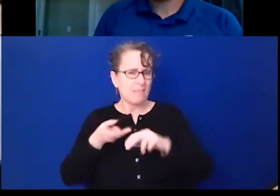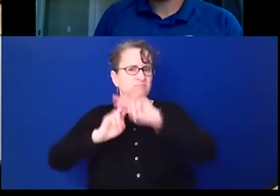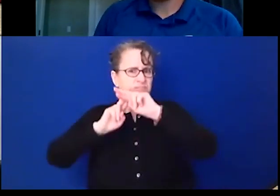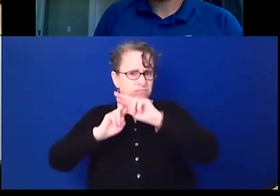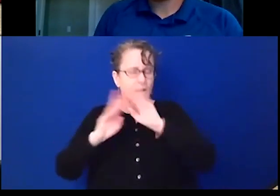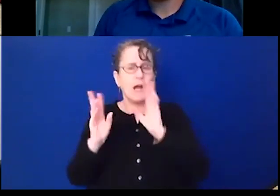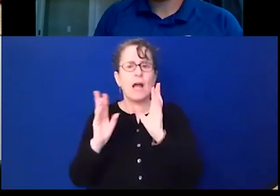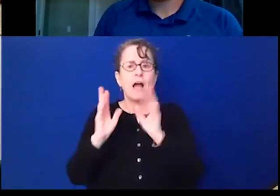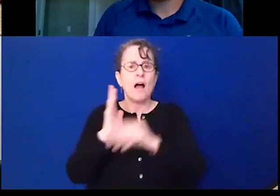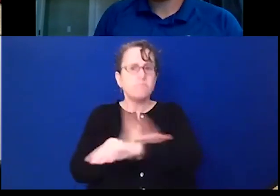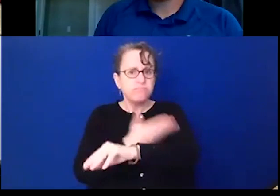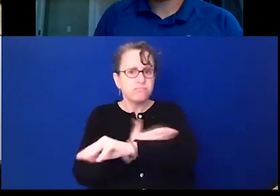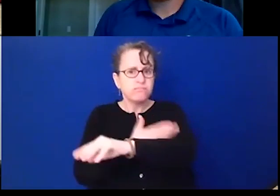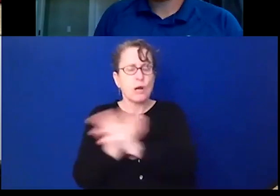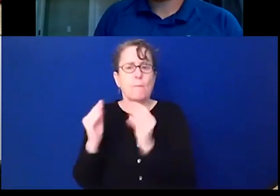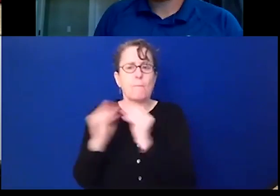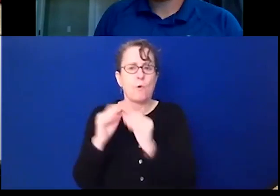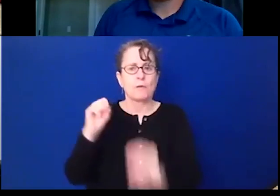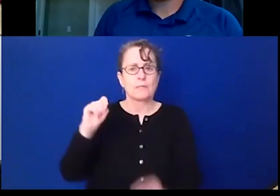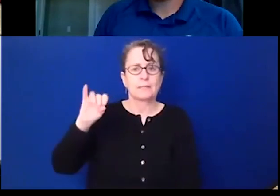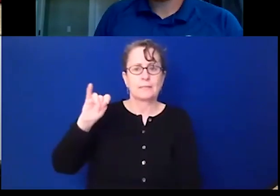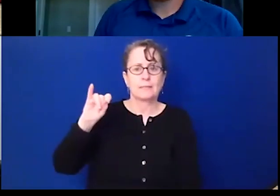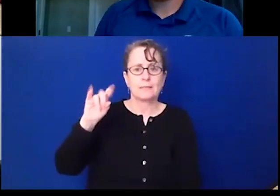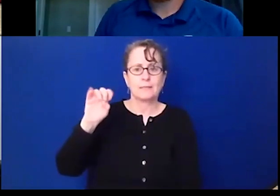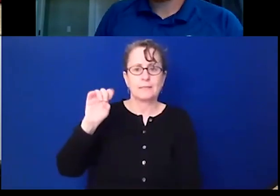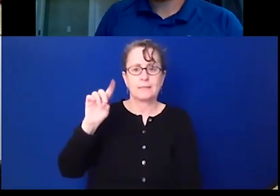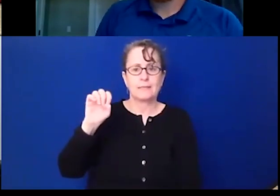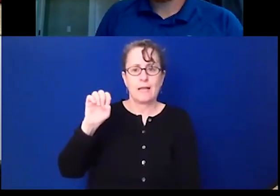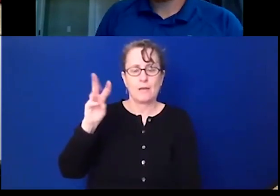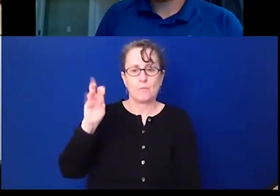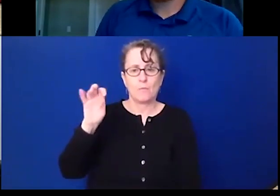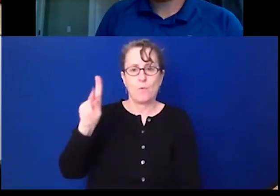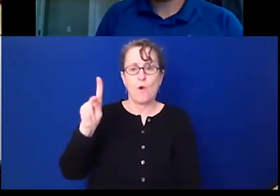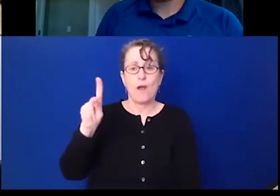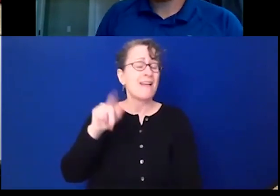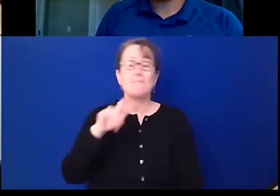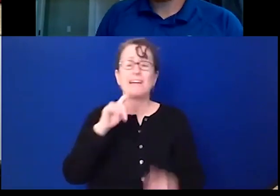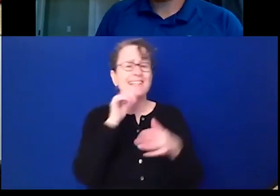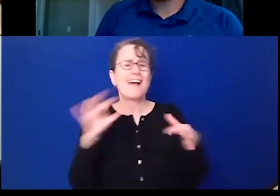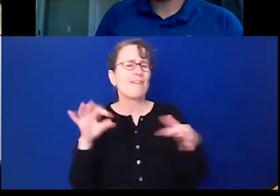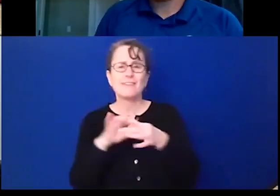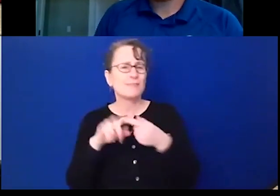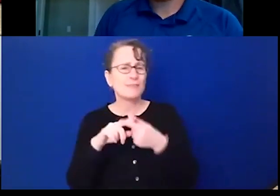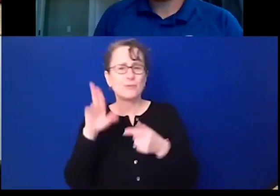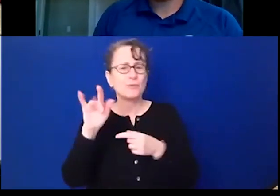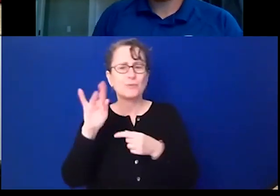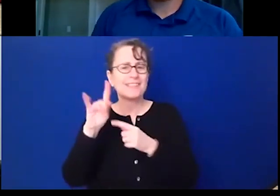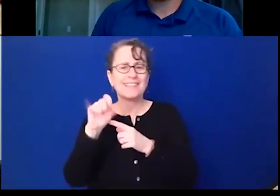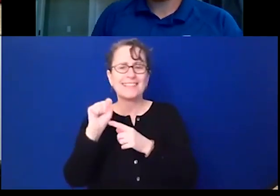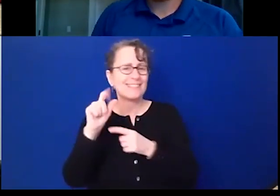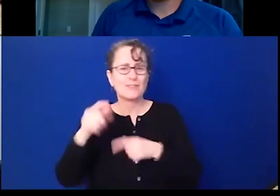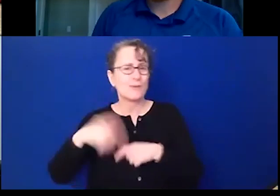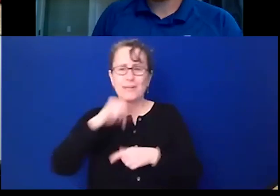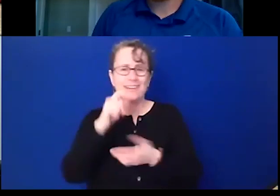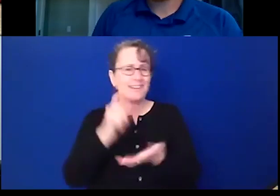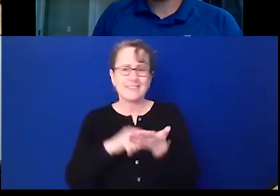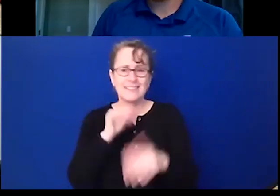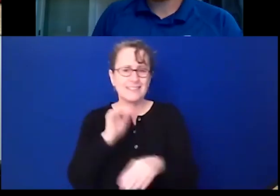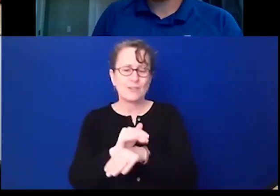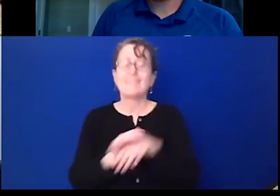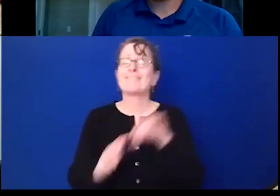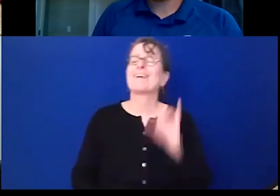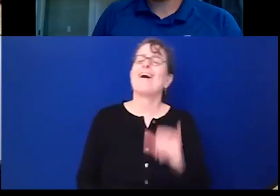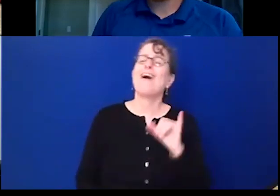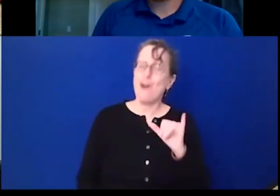but that's not right on point with tonight's utilities fund budget. Okay, I see. And that's like I said, it was interesting. I didn't see it in the